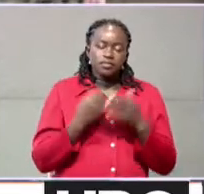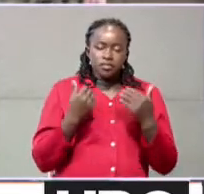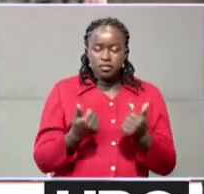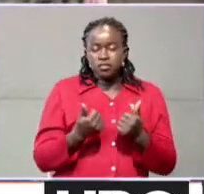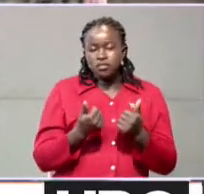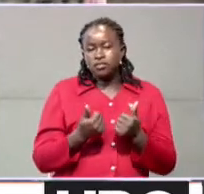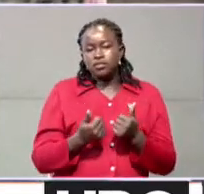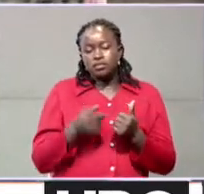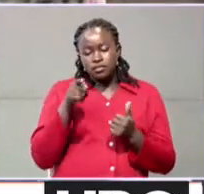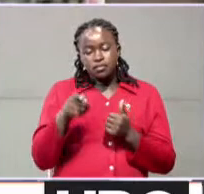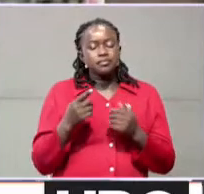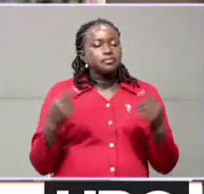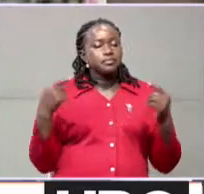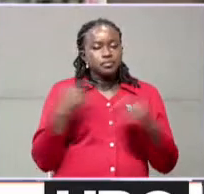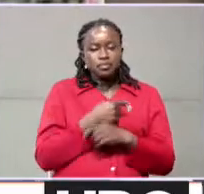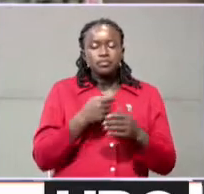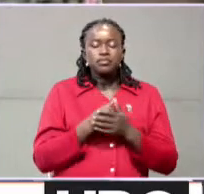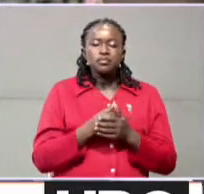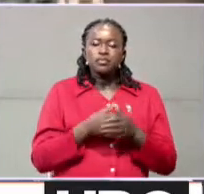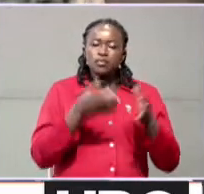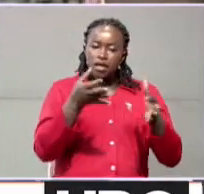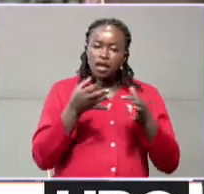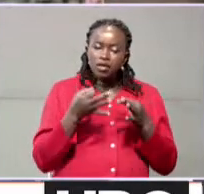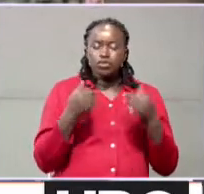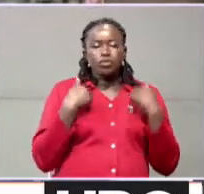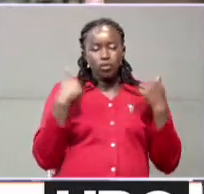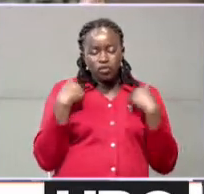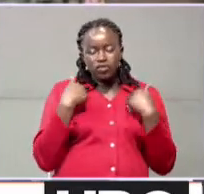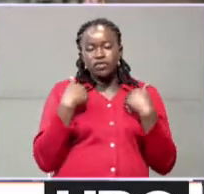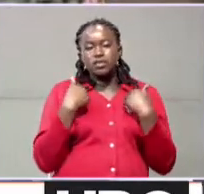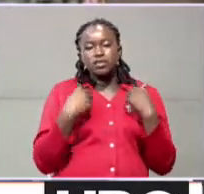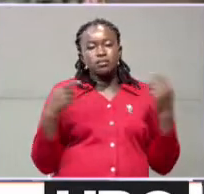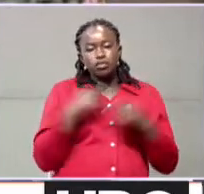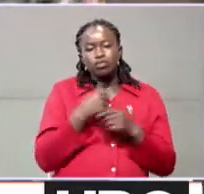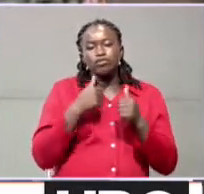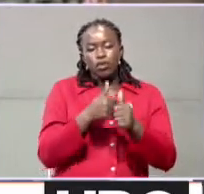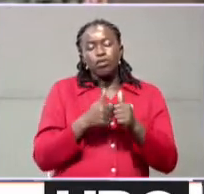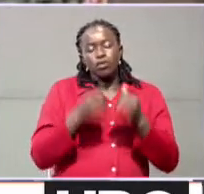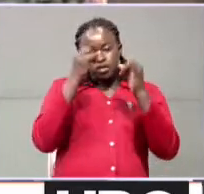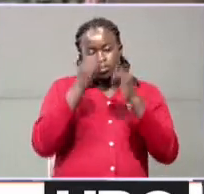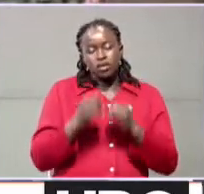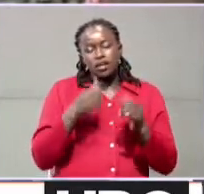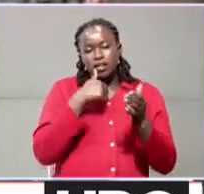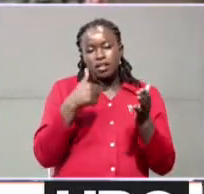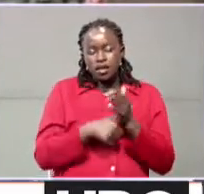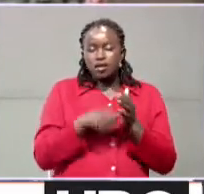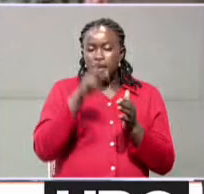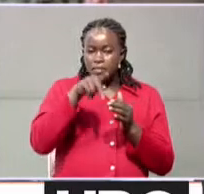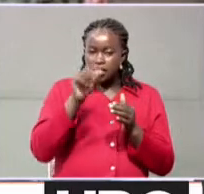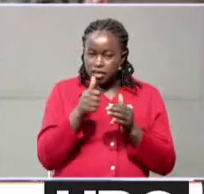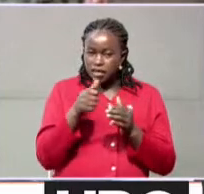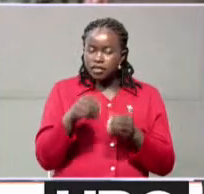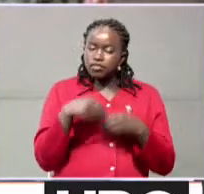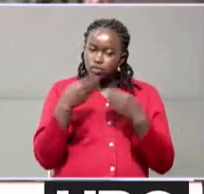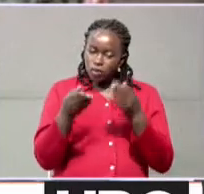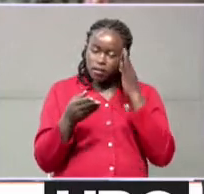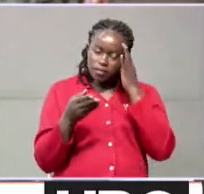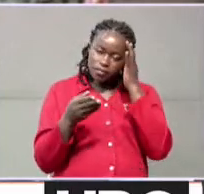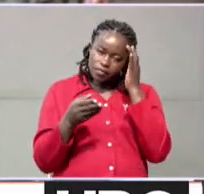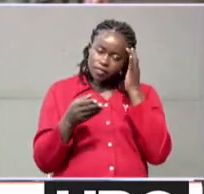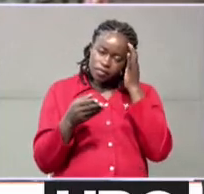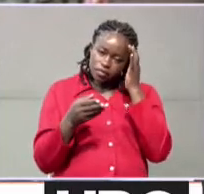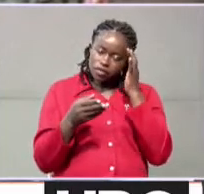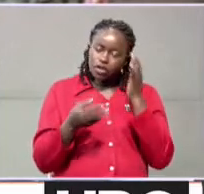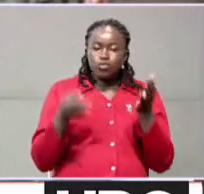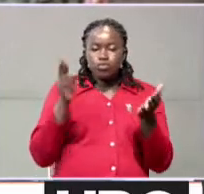in disregard by the accounting officer to follow the instruction in the letter issued by the ps stock pst to the